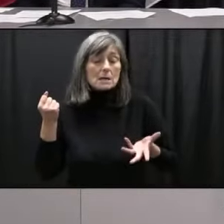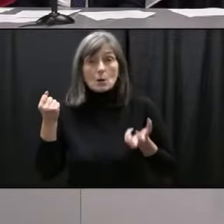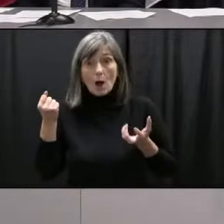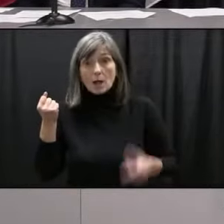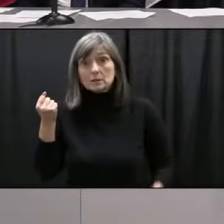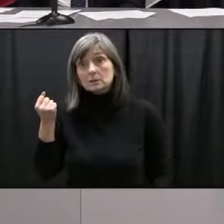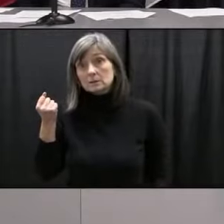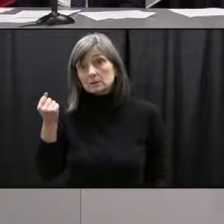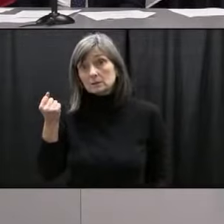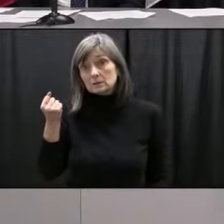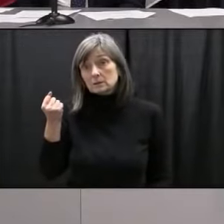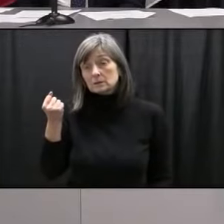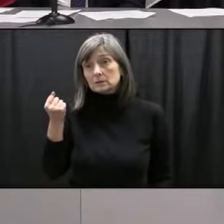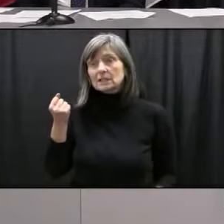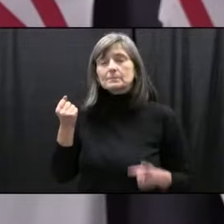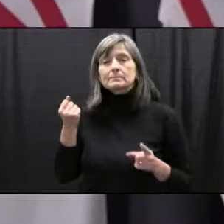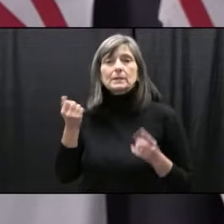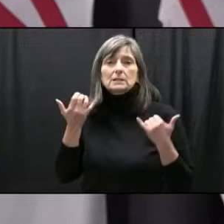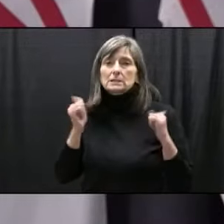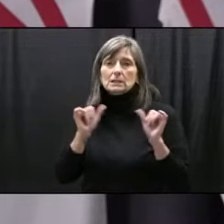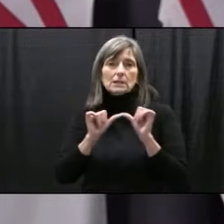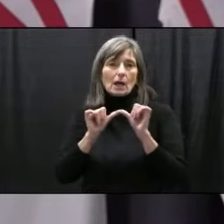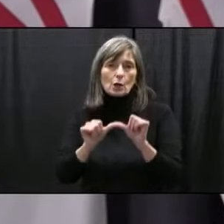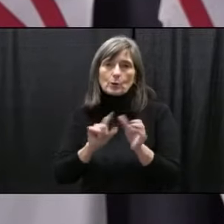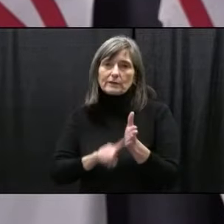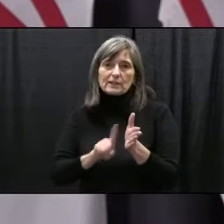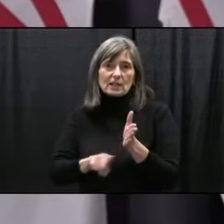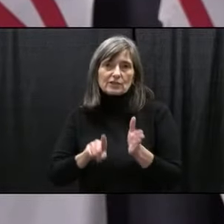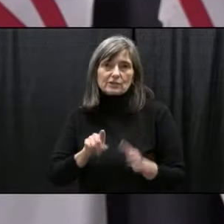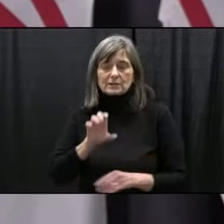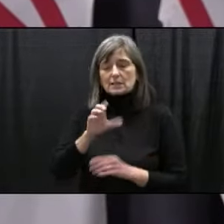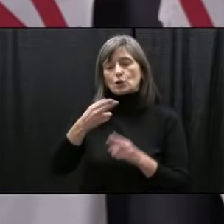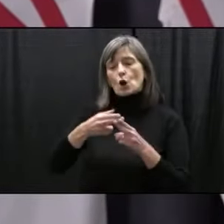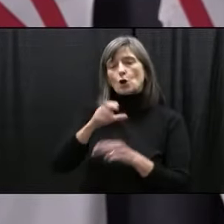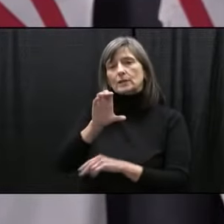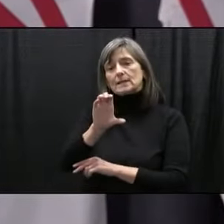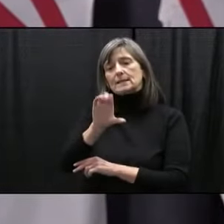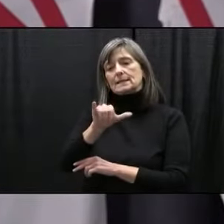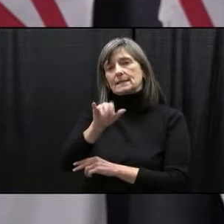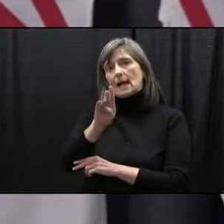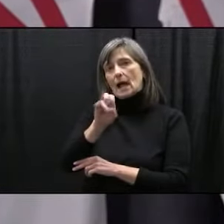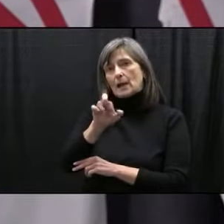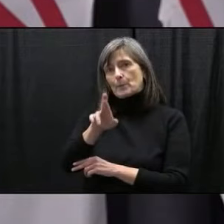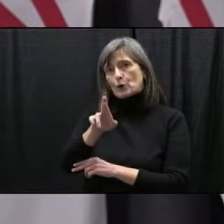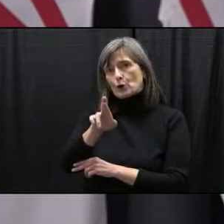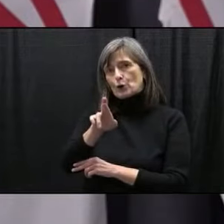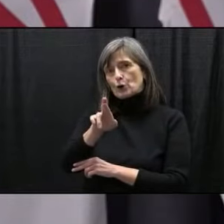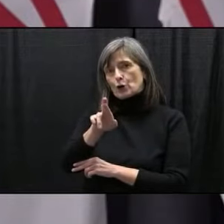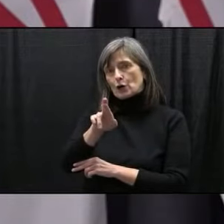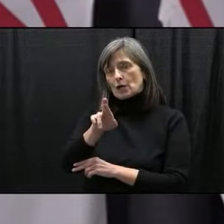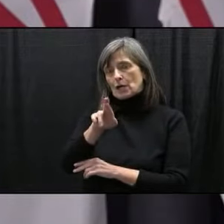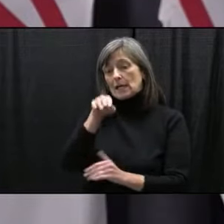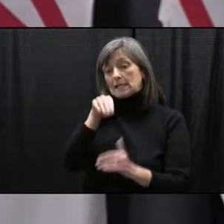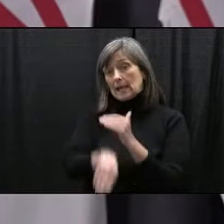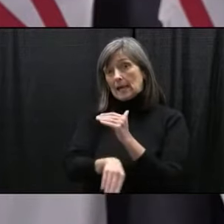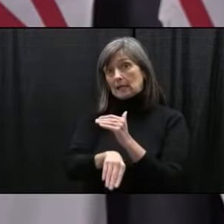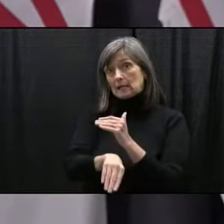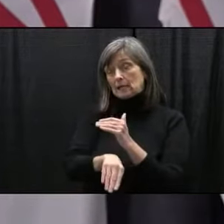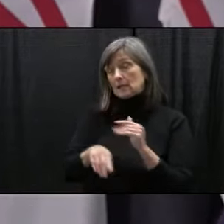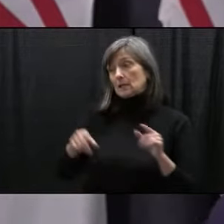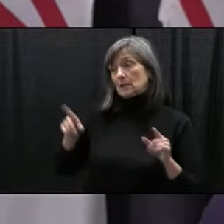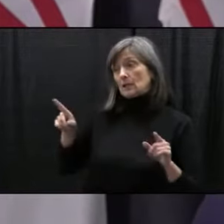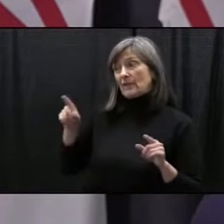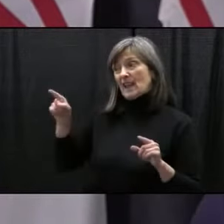At this point, there's ongoing investigation. It's still considered a cyber attack with unauthorized access.